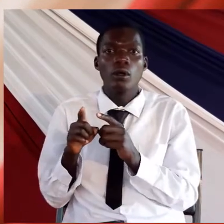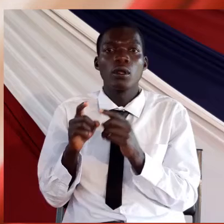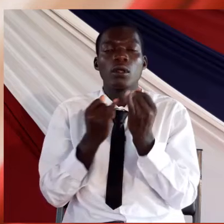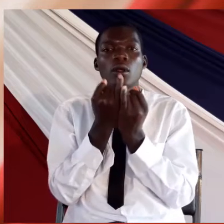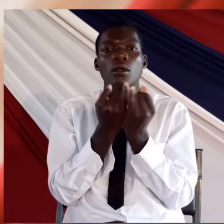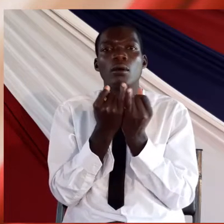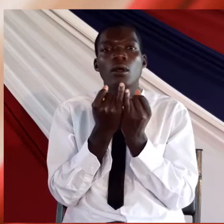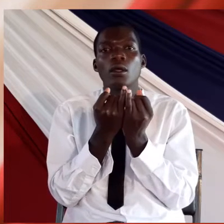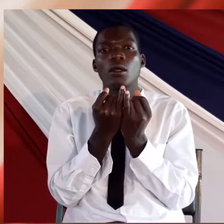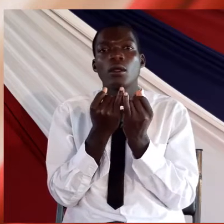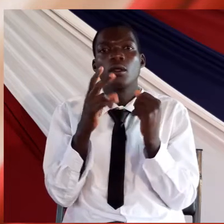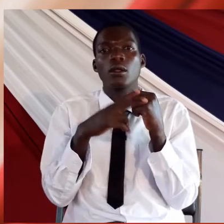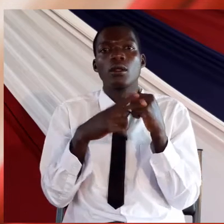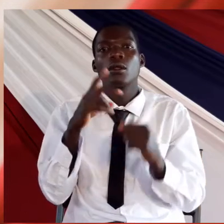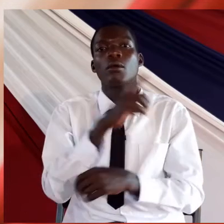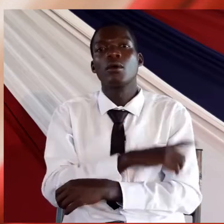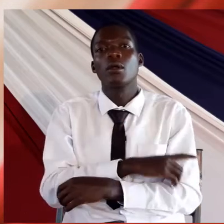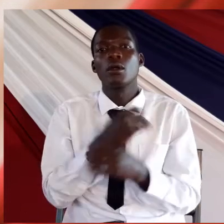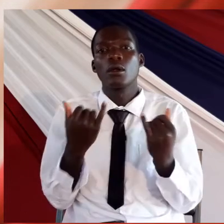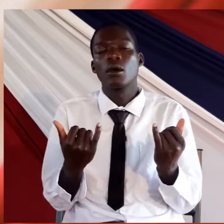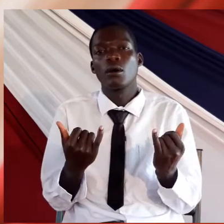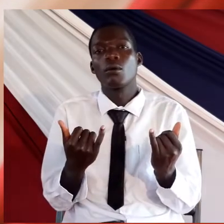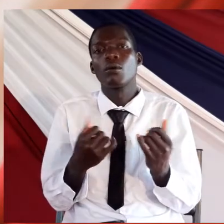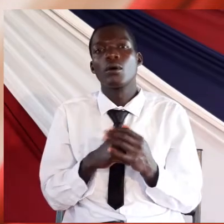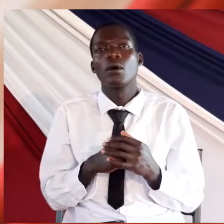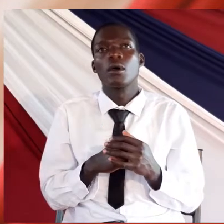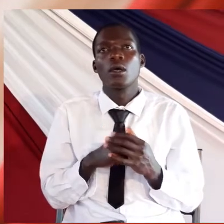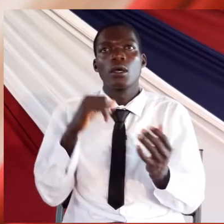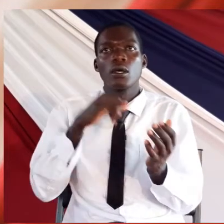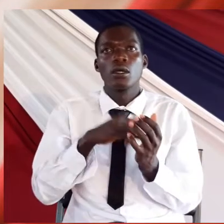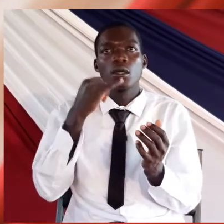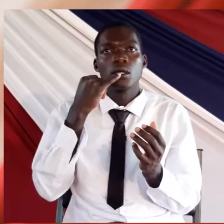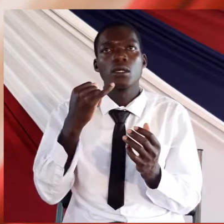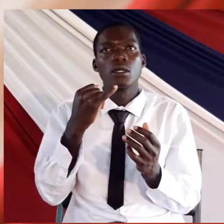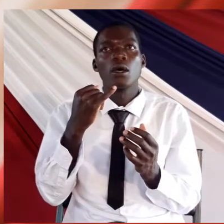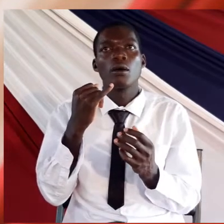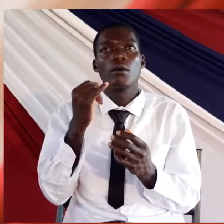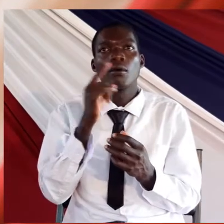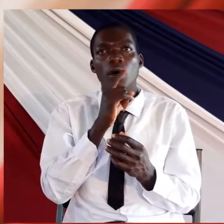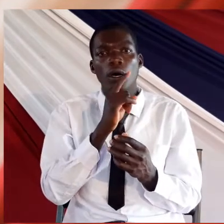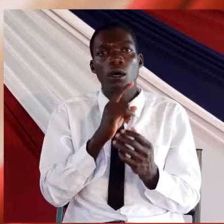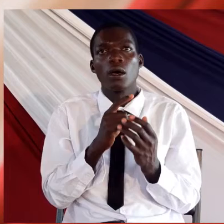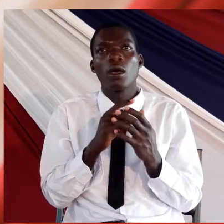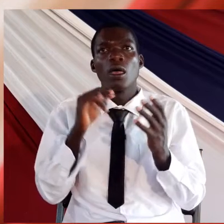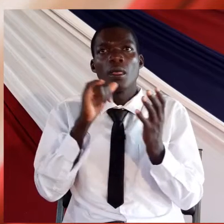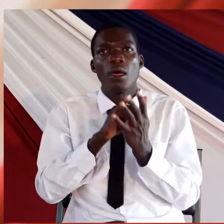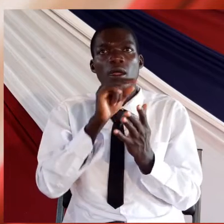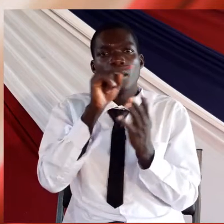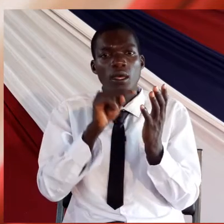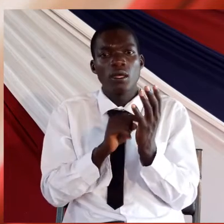Sabbath, the seventh day. Now, it is unfortunate that